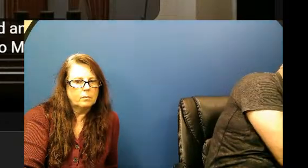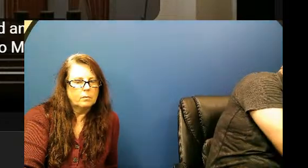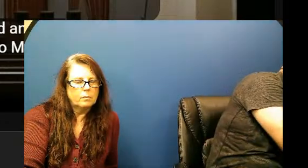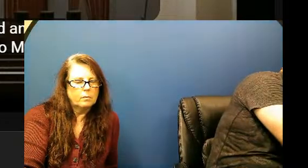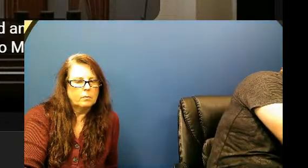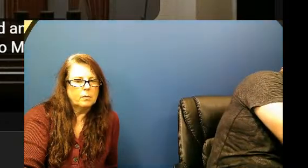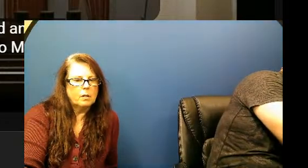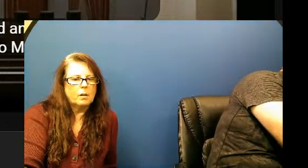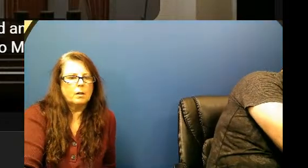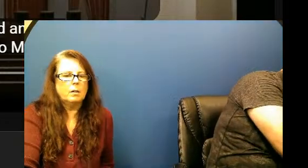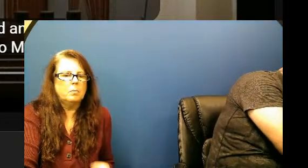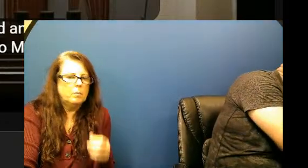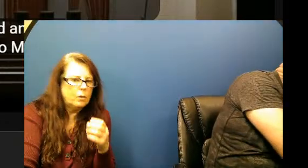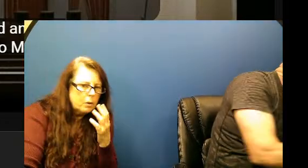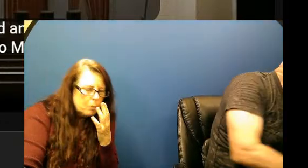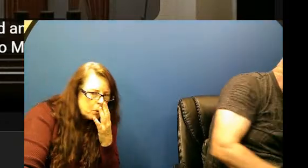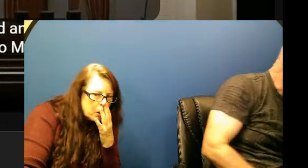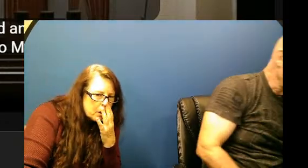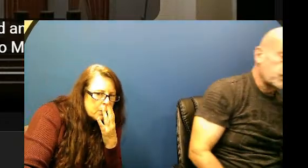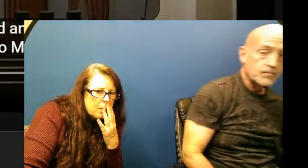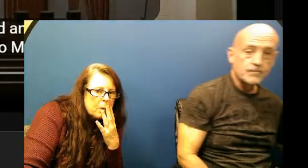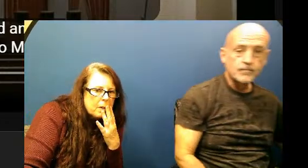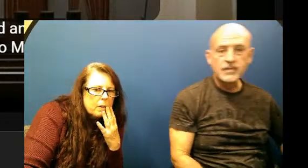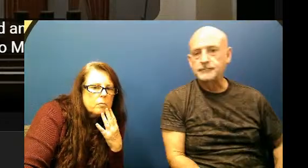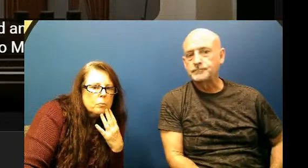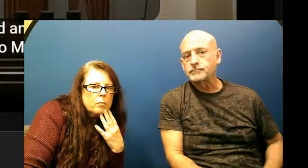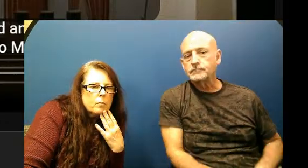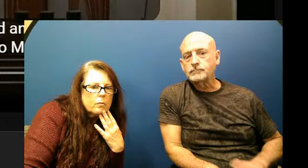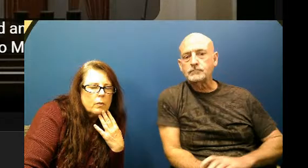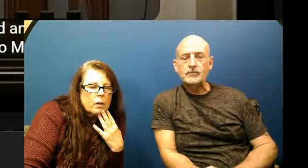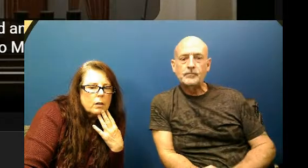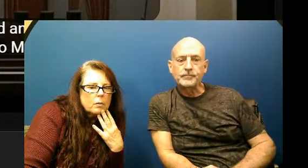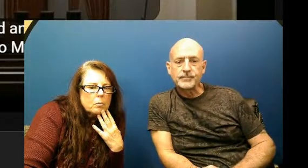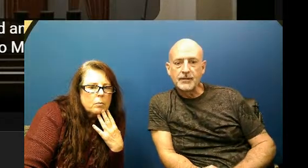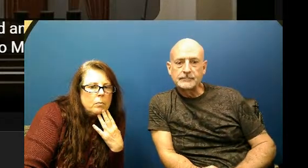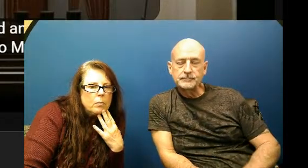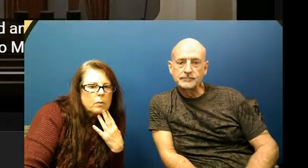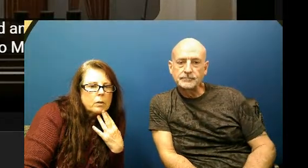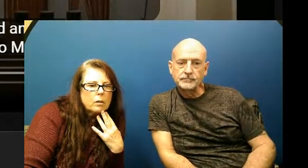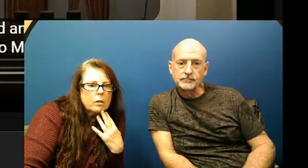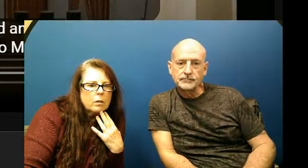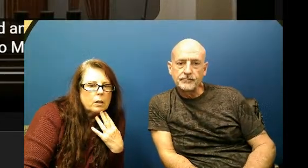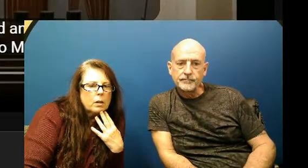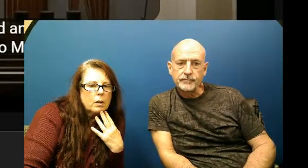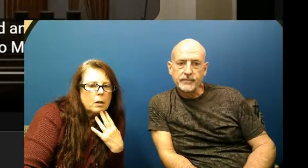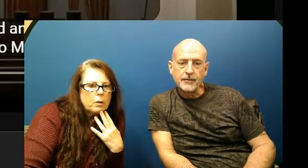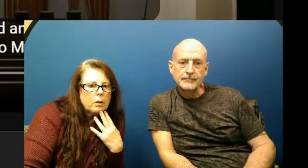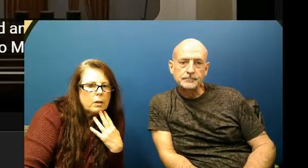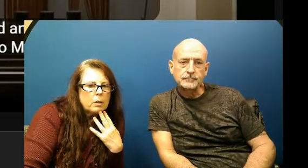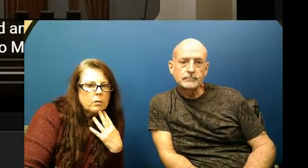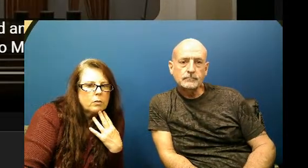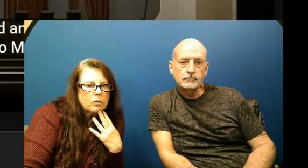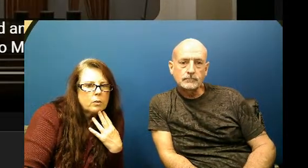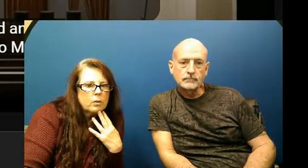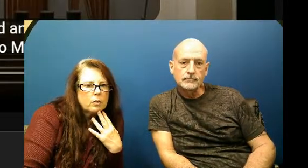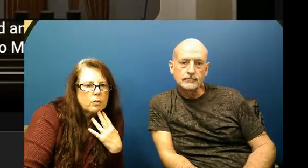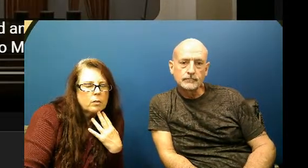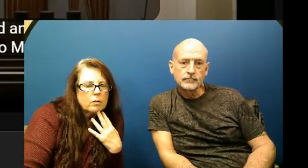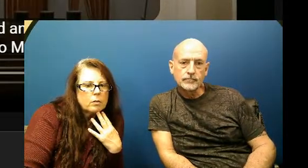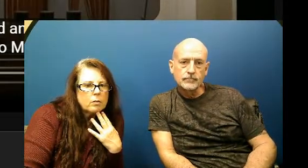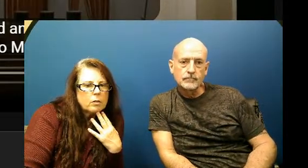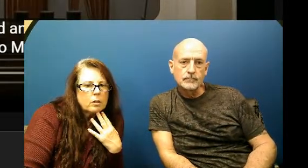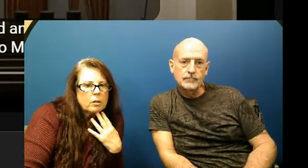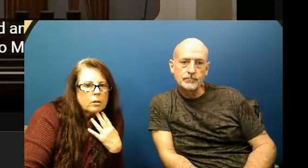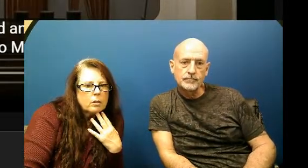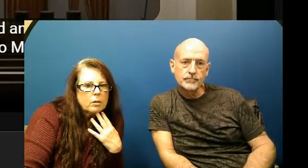You would treat it. Hold on real quick, because I wanted to get a couple of these.